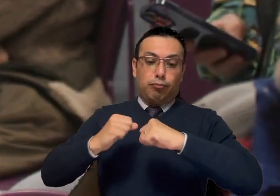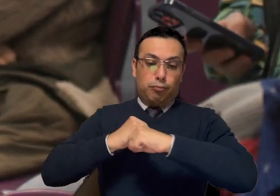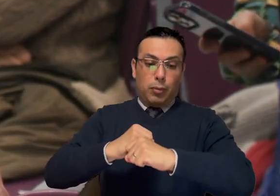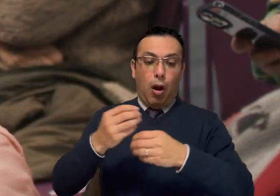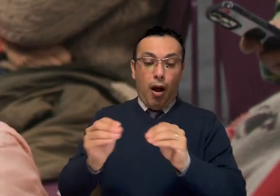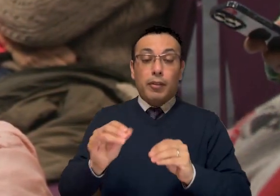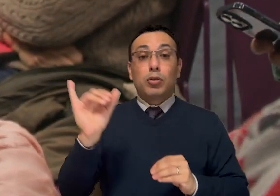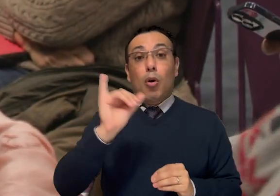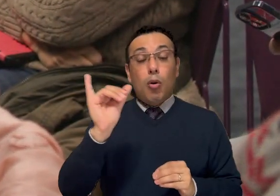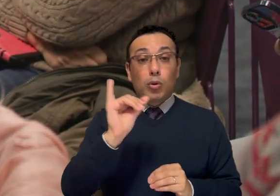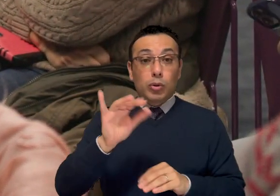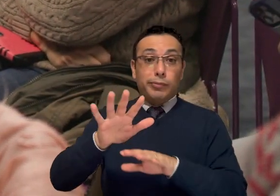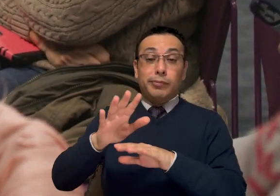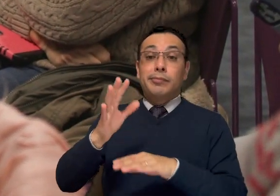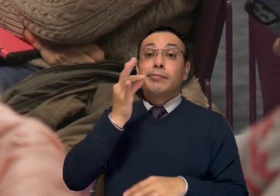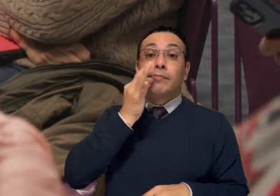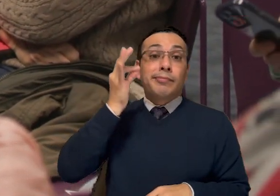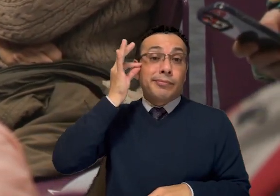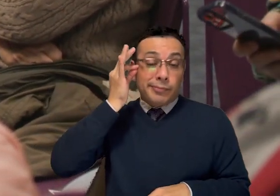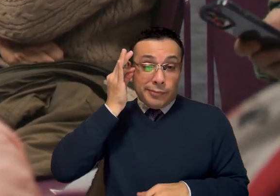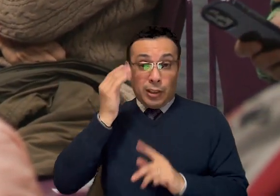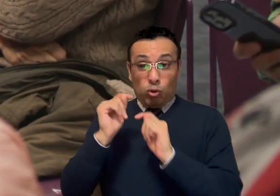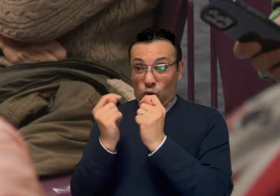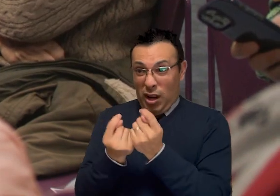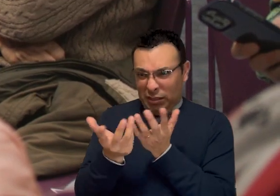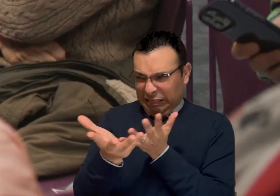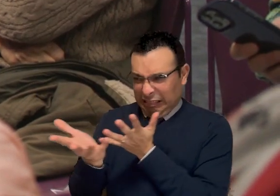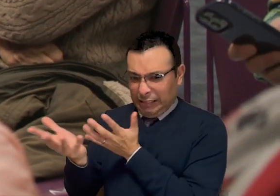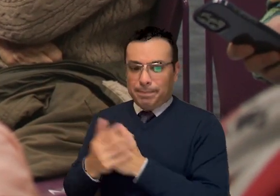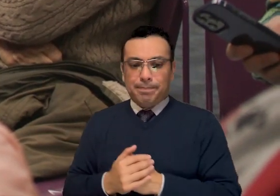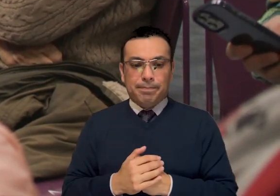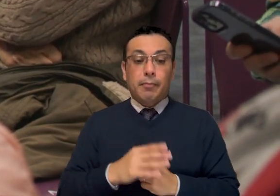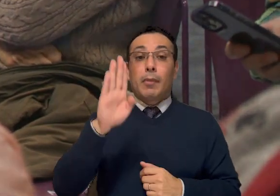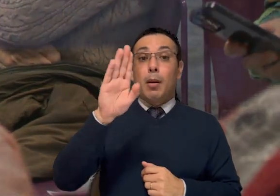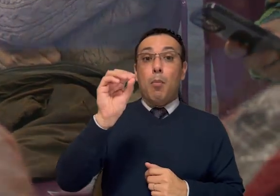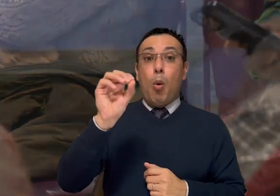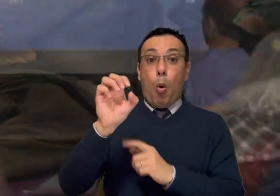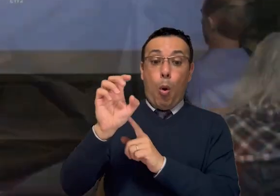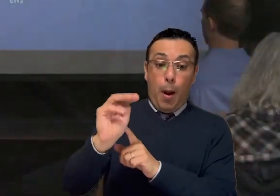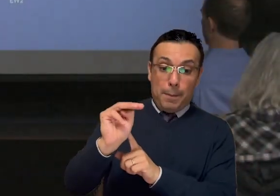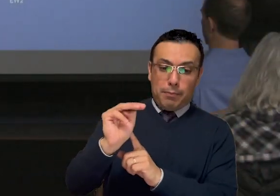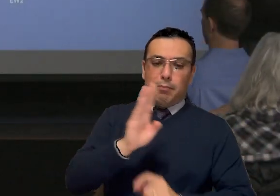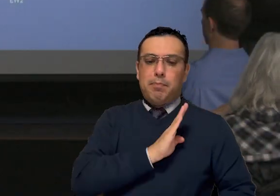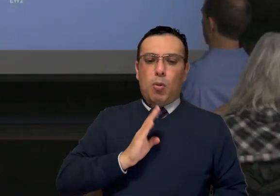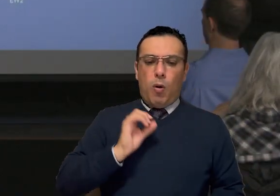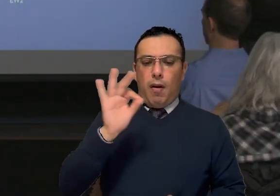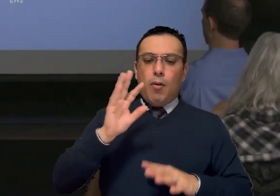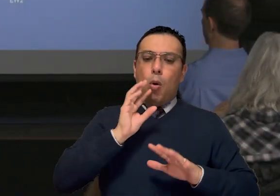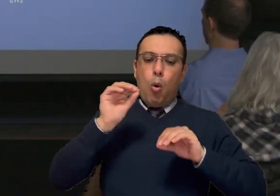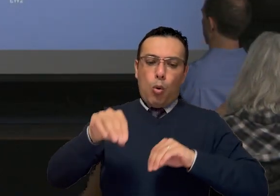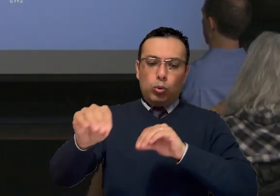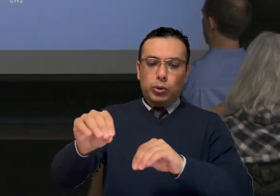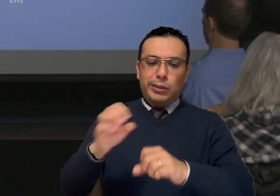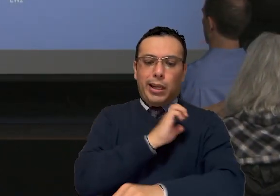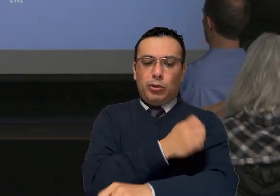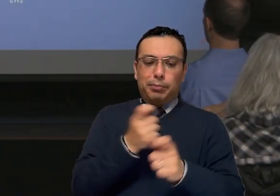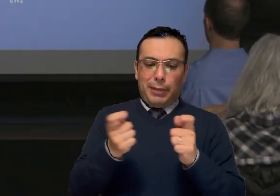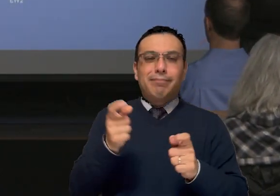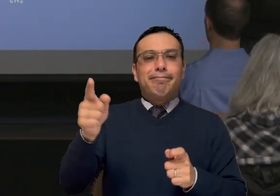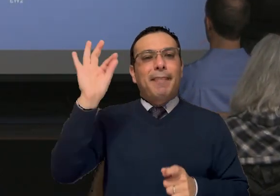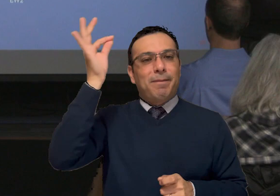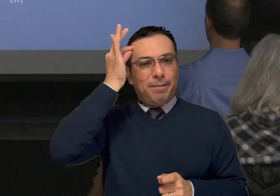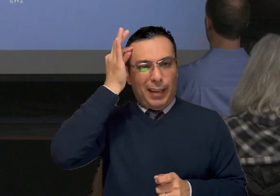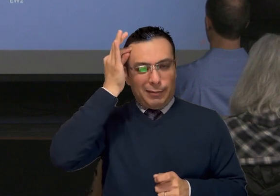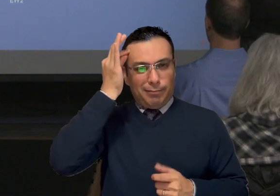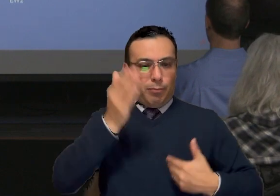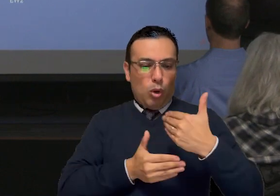tribes. BOEM, or the Bureau of Ocean Energy Management, oversees the federal regulatory process, and the Public Service Commission oversees